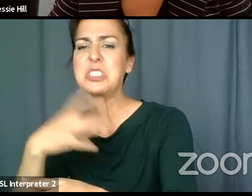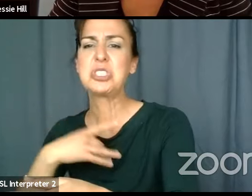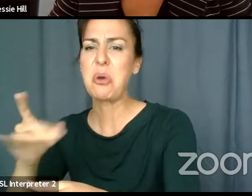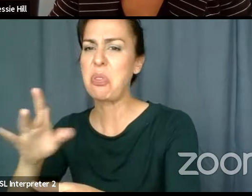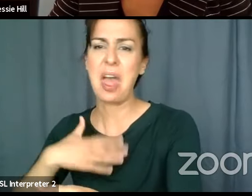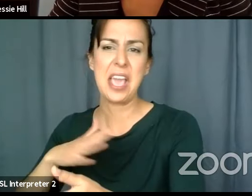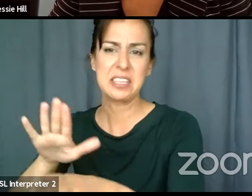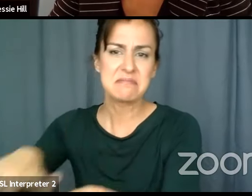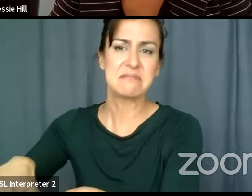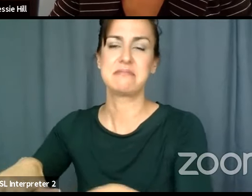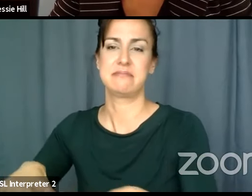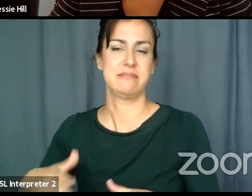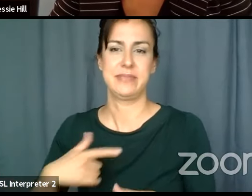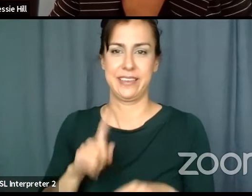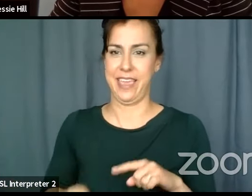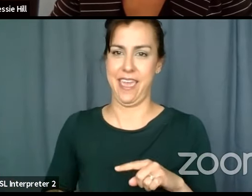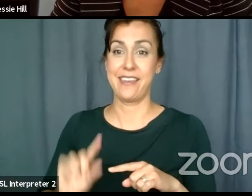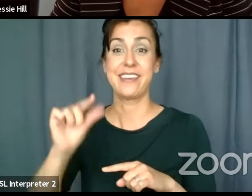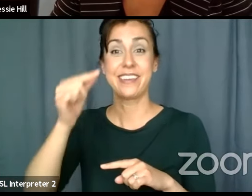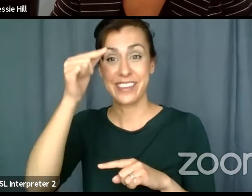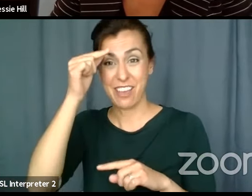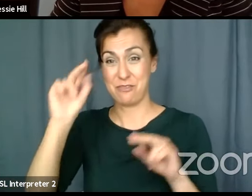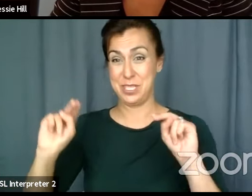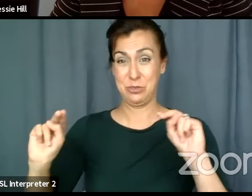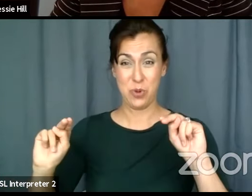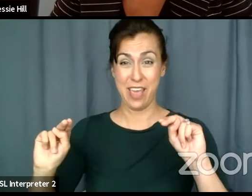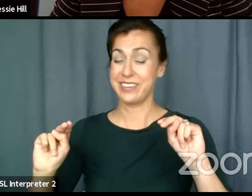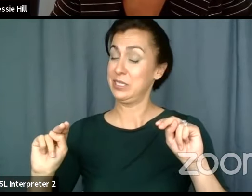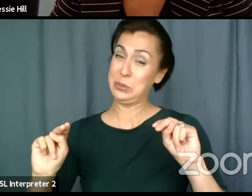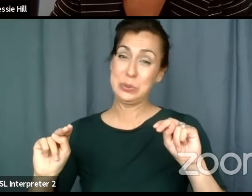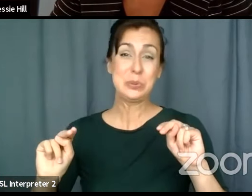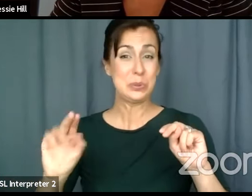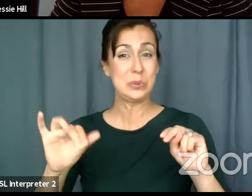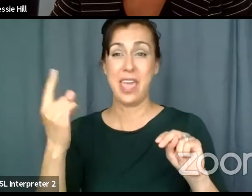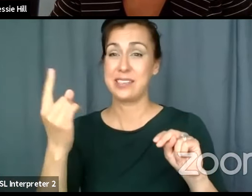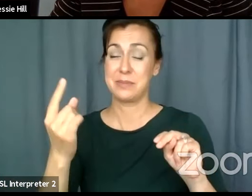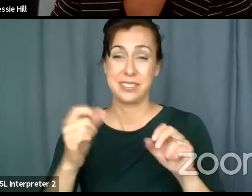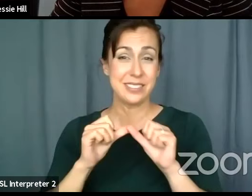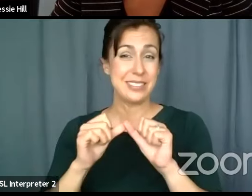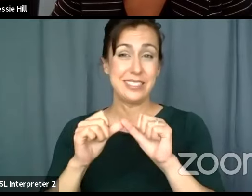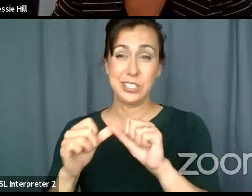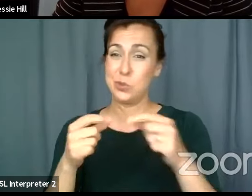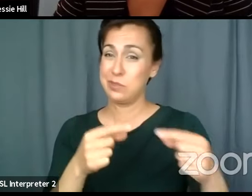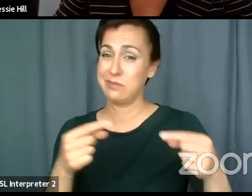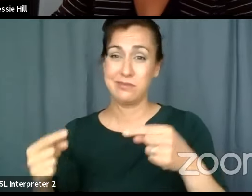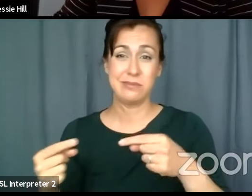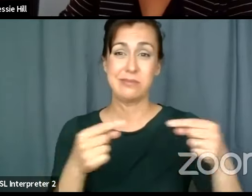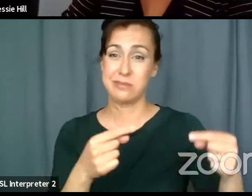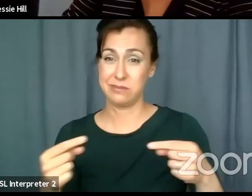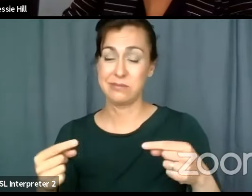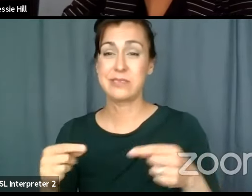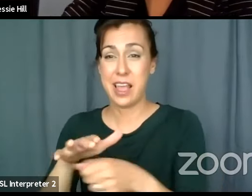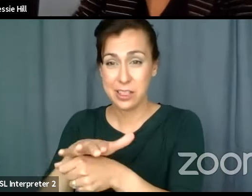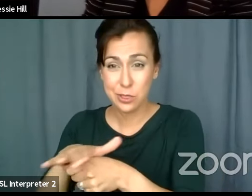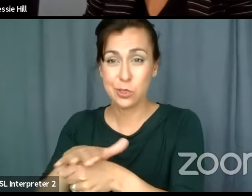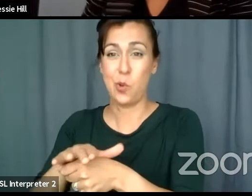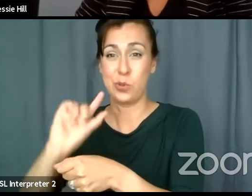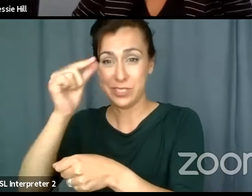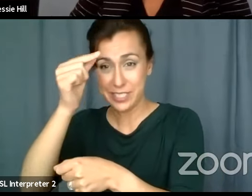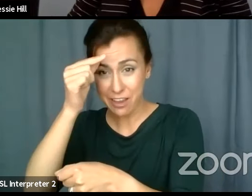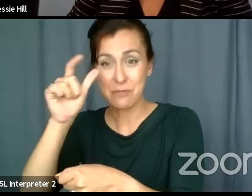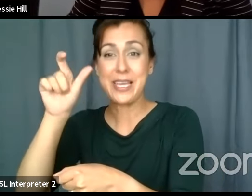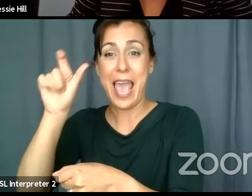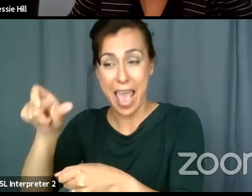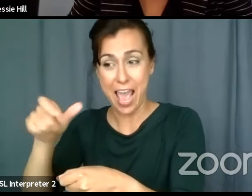constantly grapple with. That is something, of course, that local municipalities have to constantly grapple with